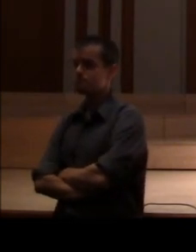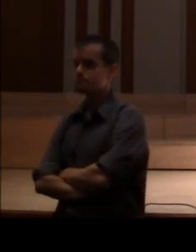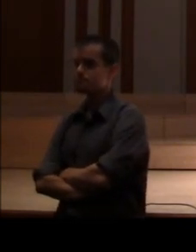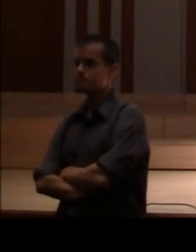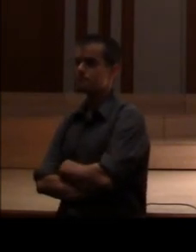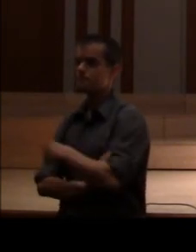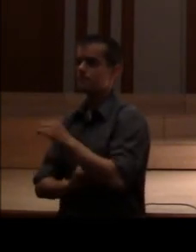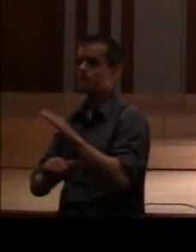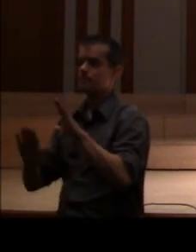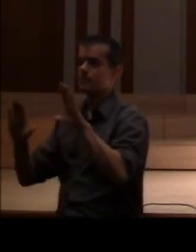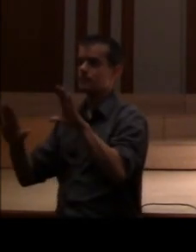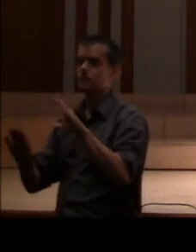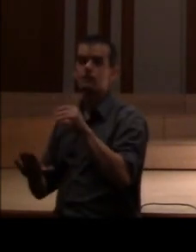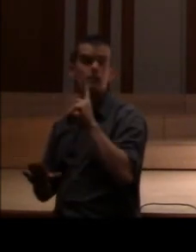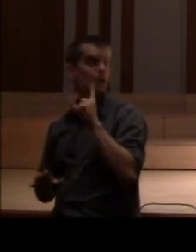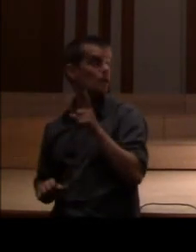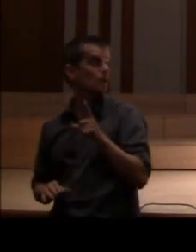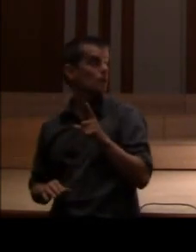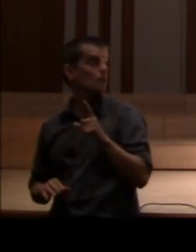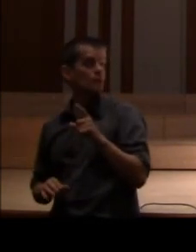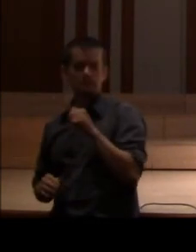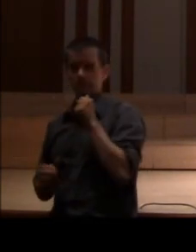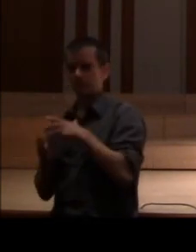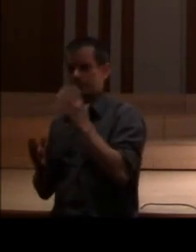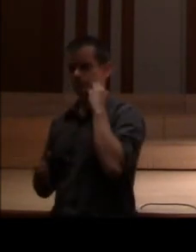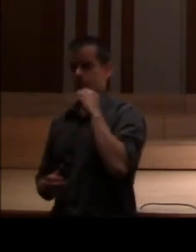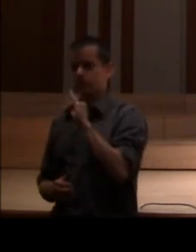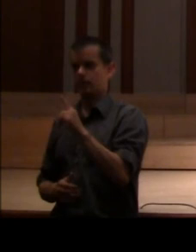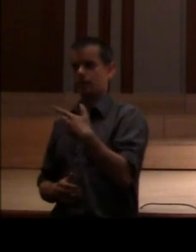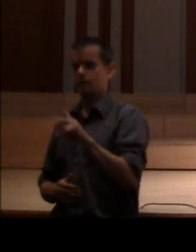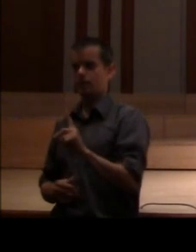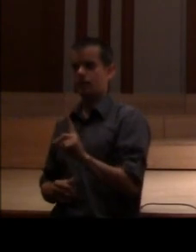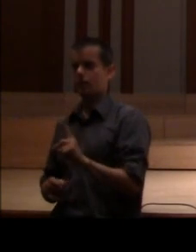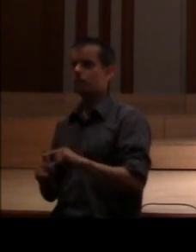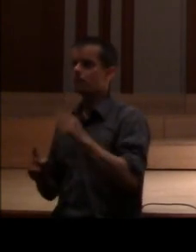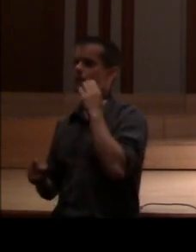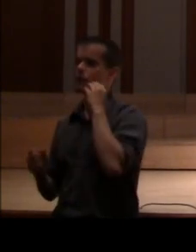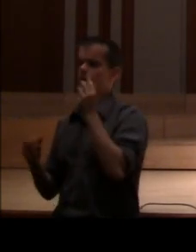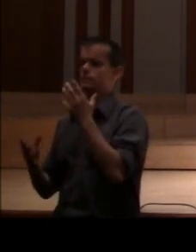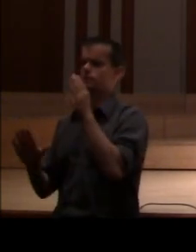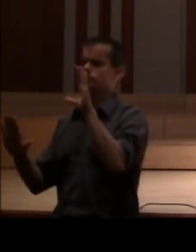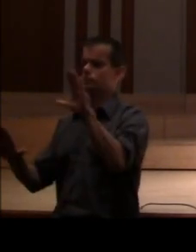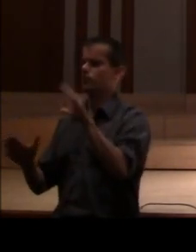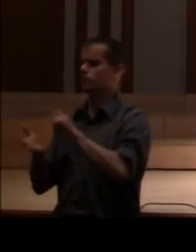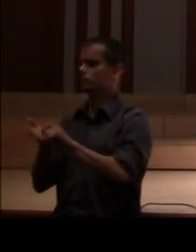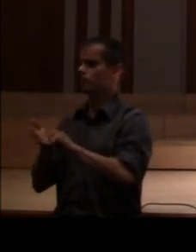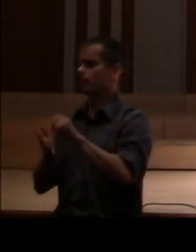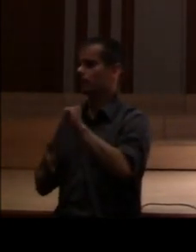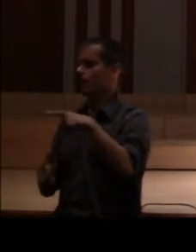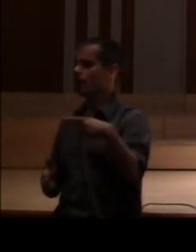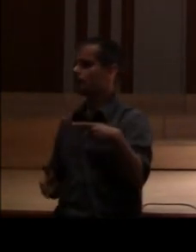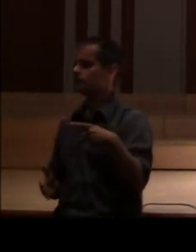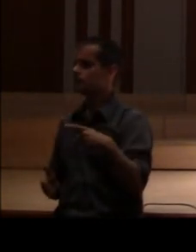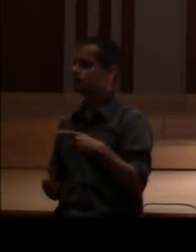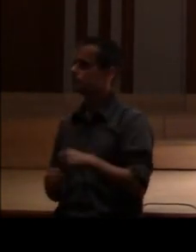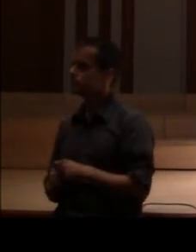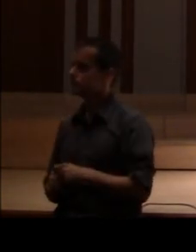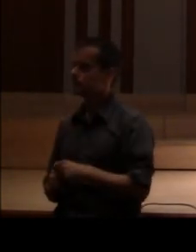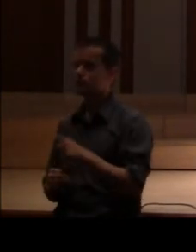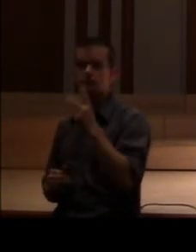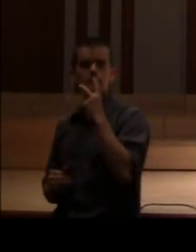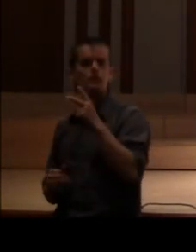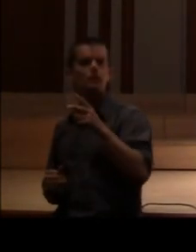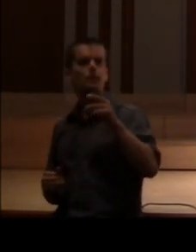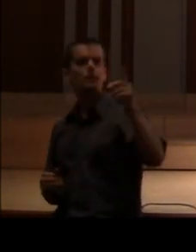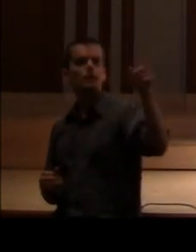That's great. I actually haven't been seeing the iPad as much. I definitely know that there are a lot of great writing apps out there. Actually, let me see. Some